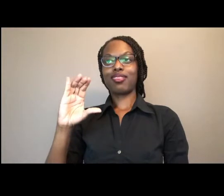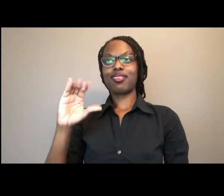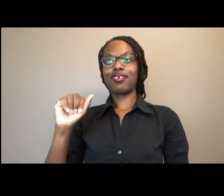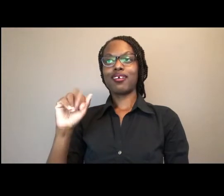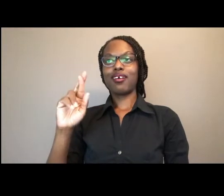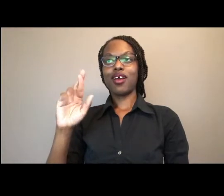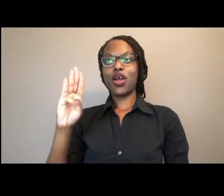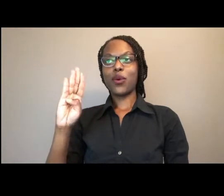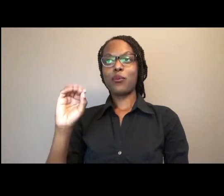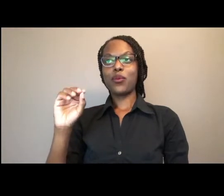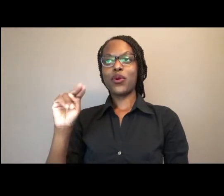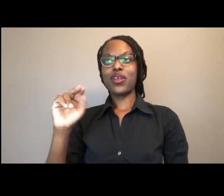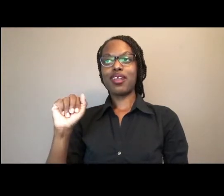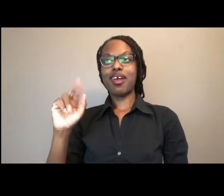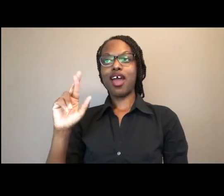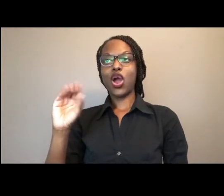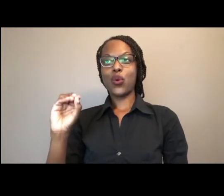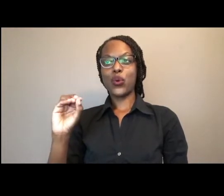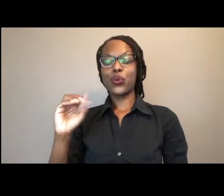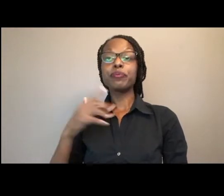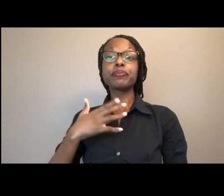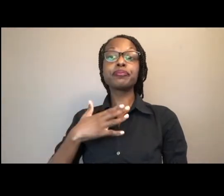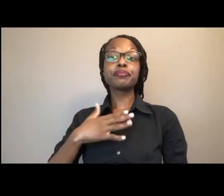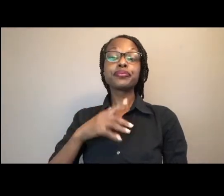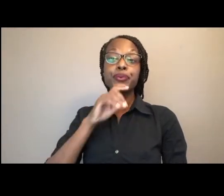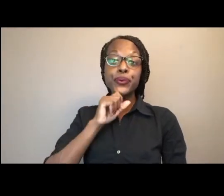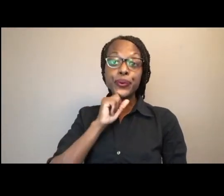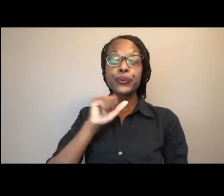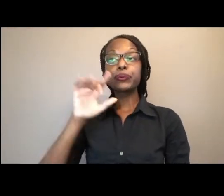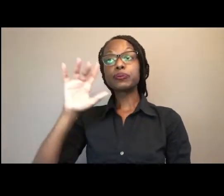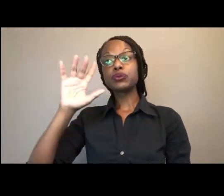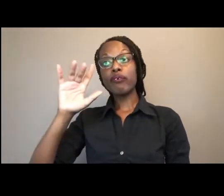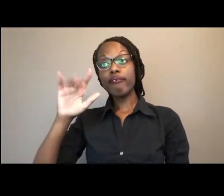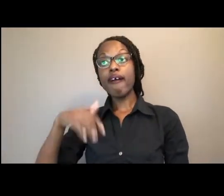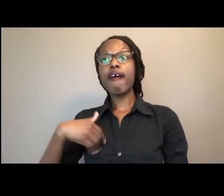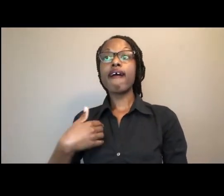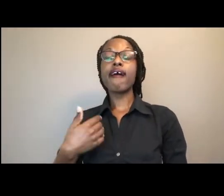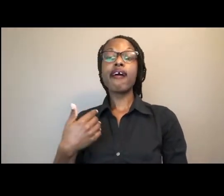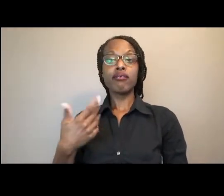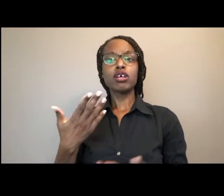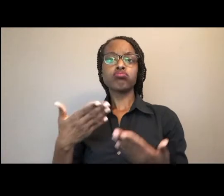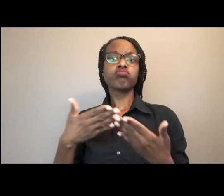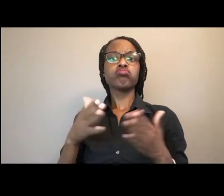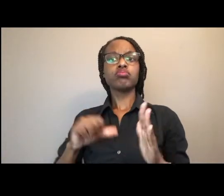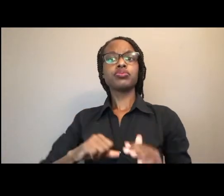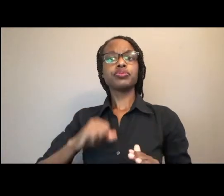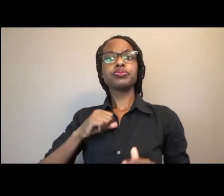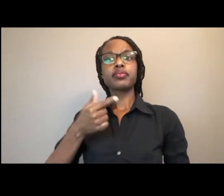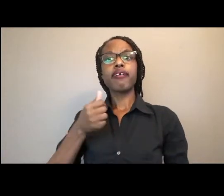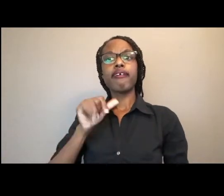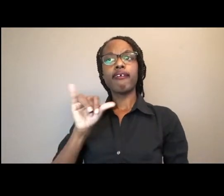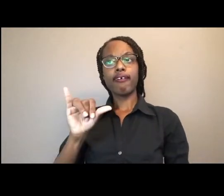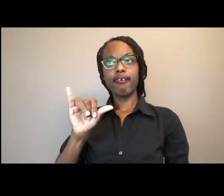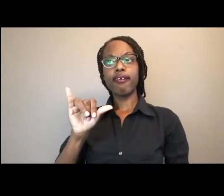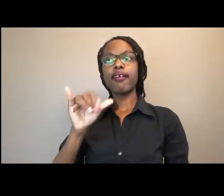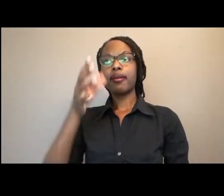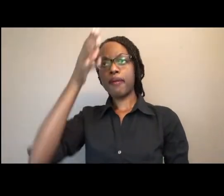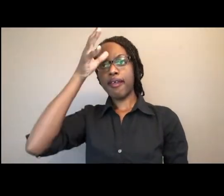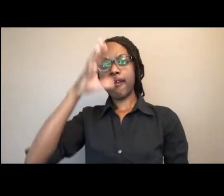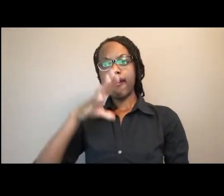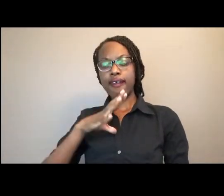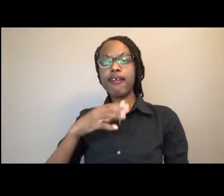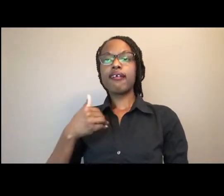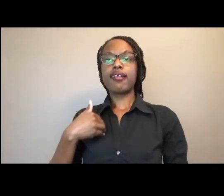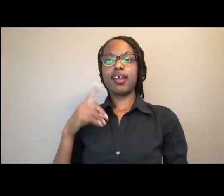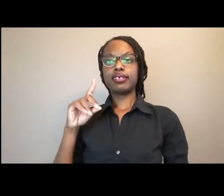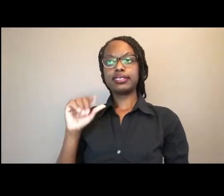very short, I'm an exceptionally handsome young man with short hair, a green Calvin Klein t-shirt